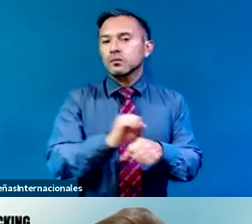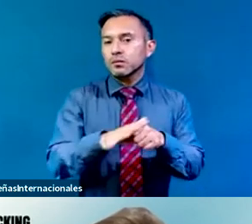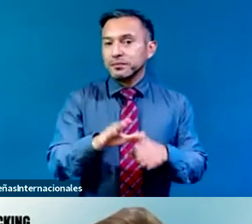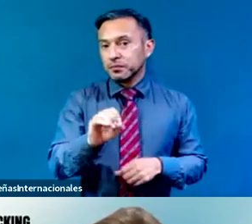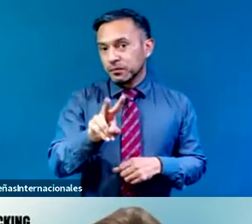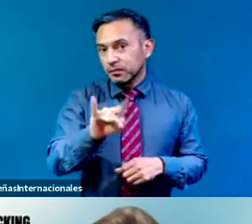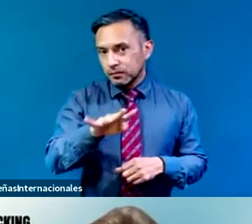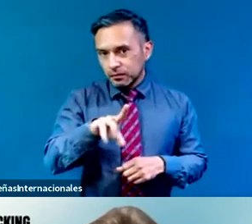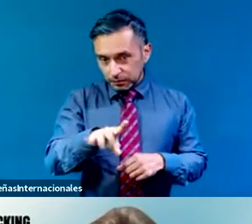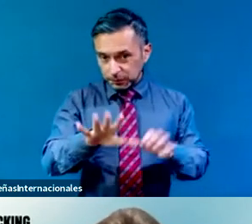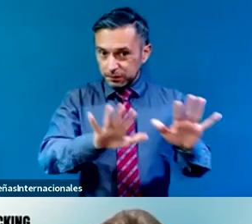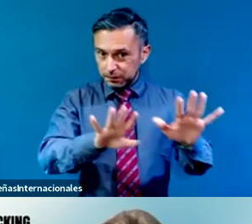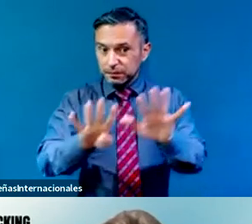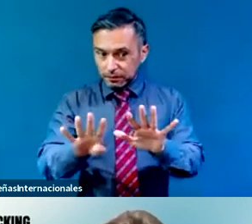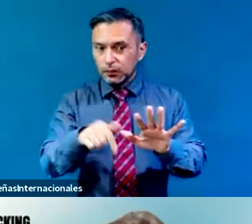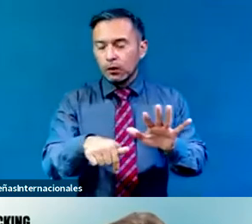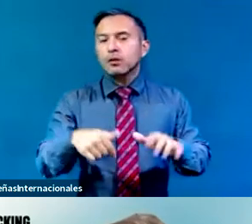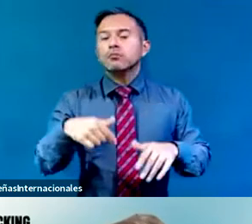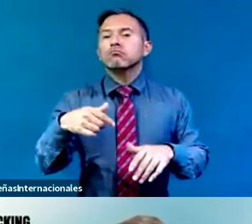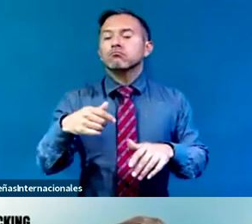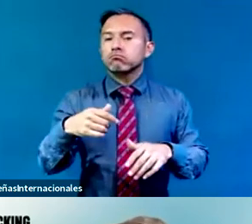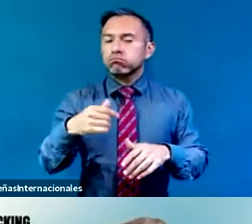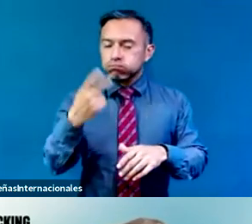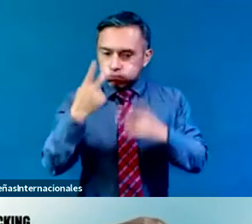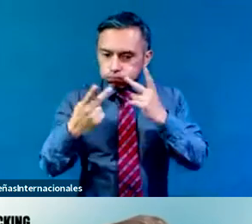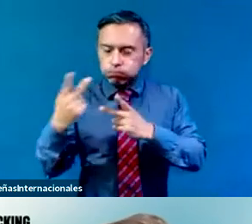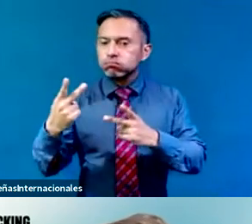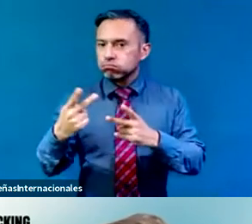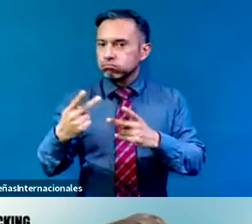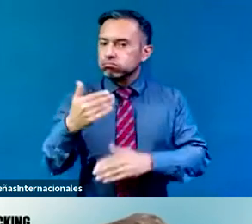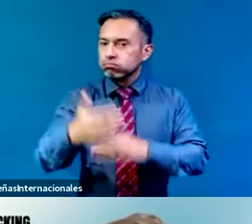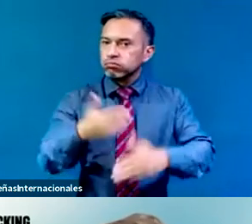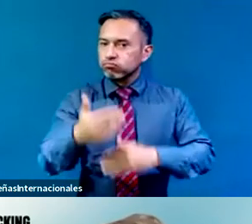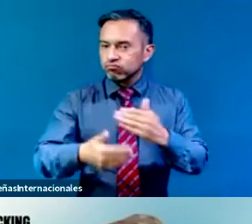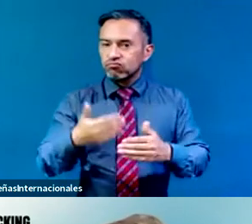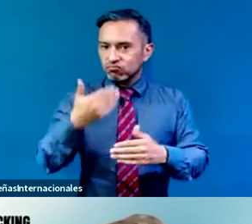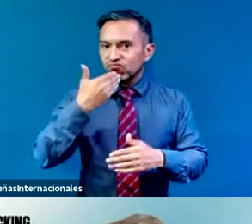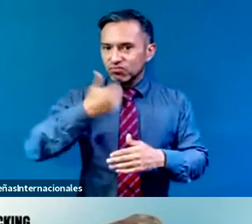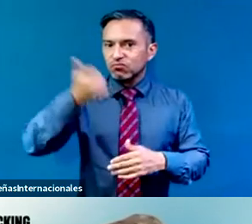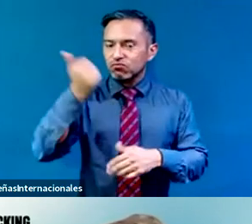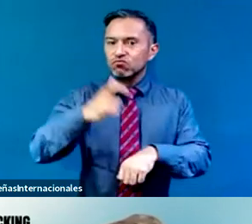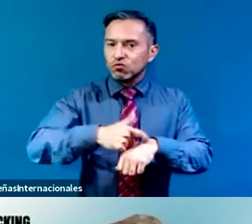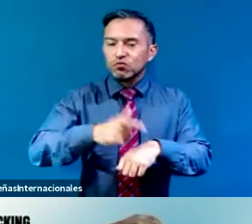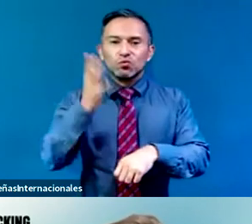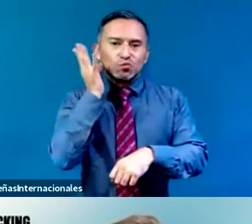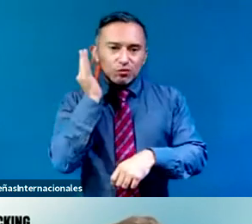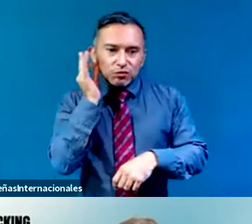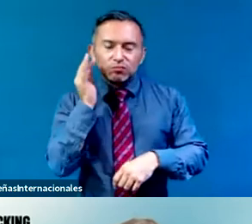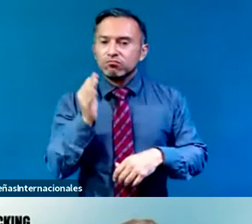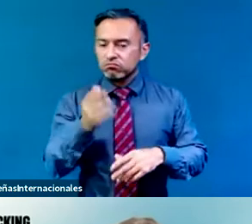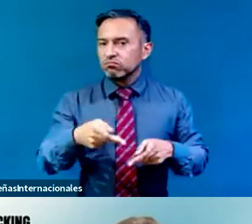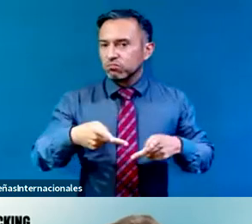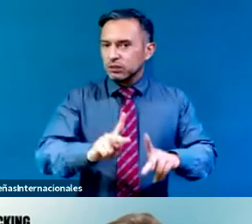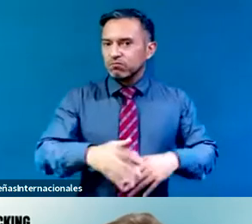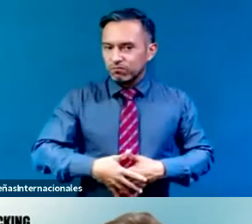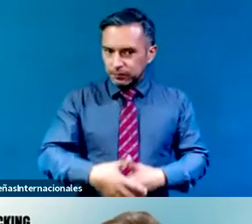and family, including a crisis leave benefit that provided additional paid time off. Lesson four: supply